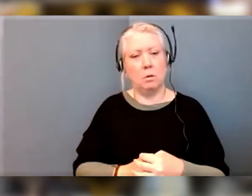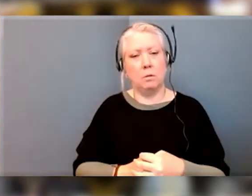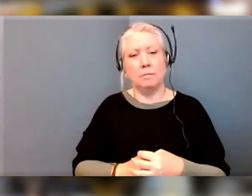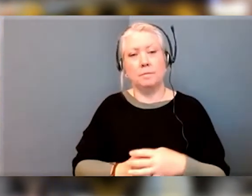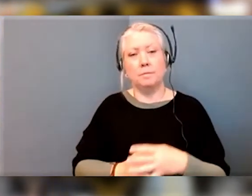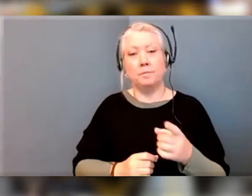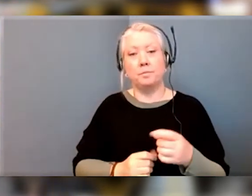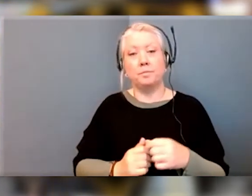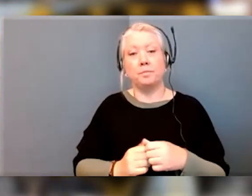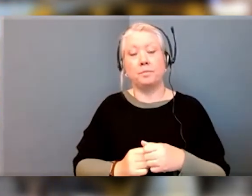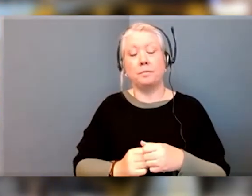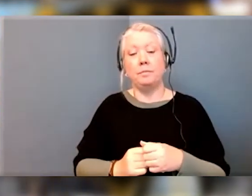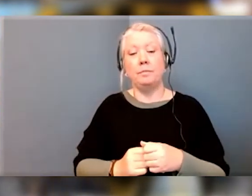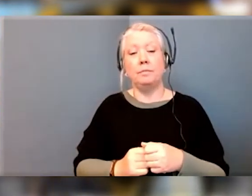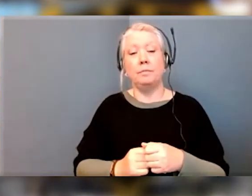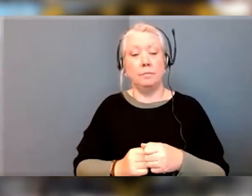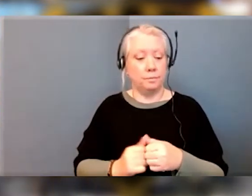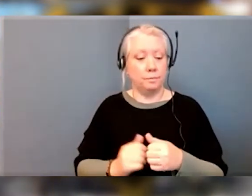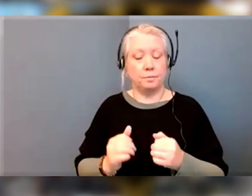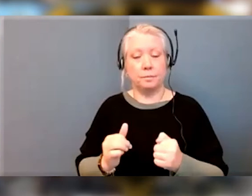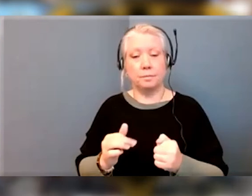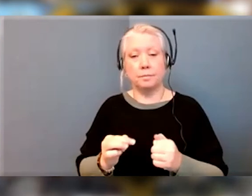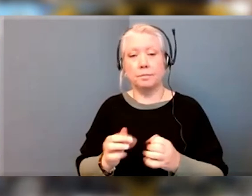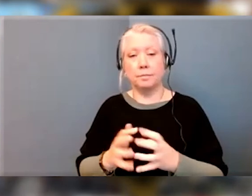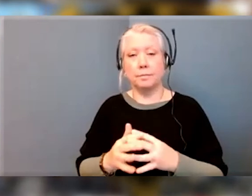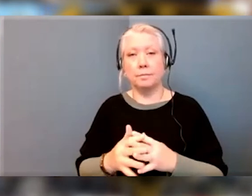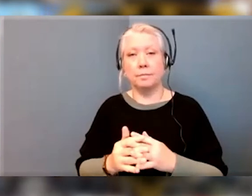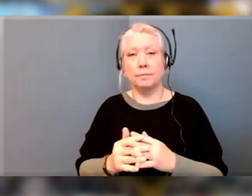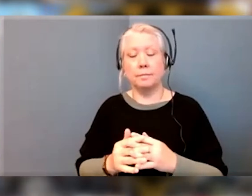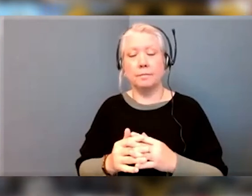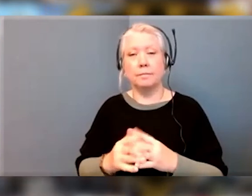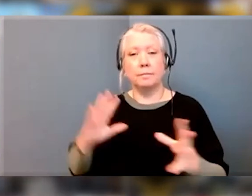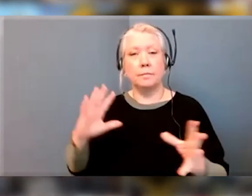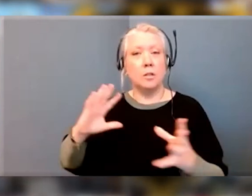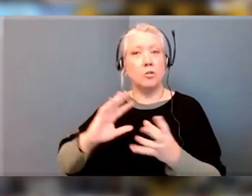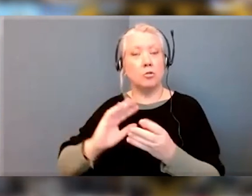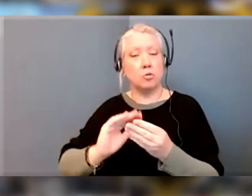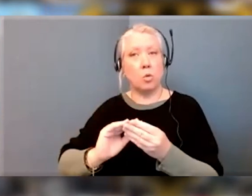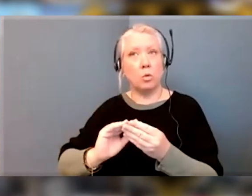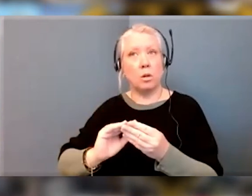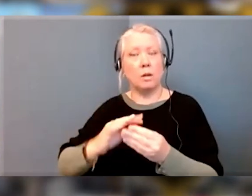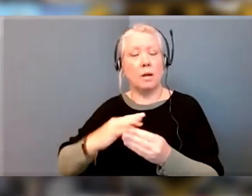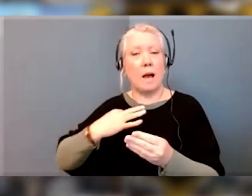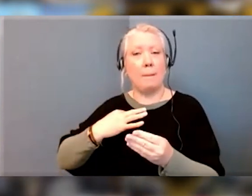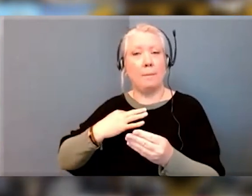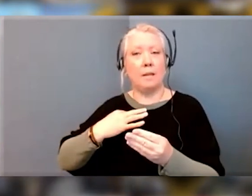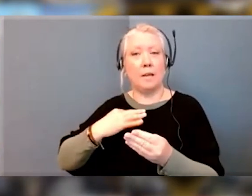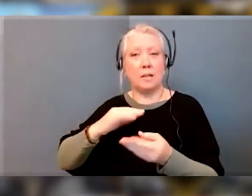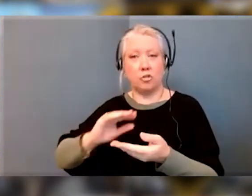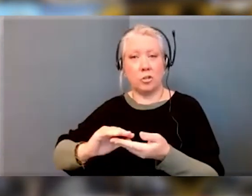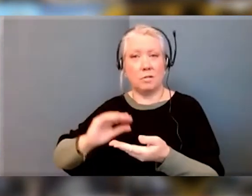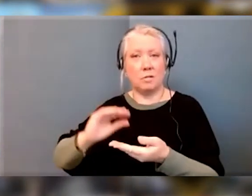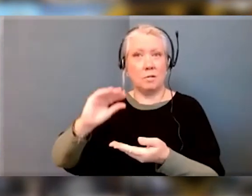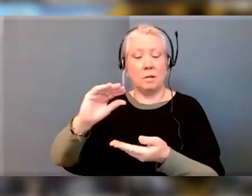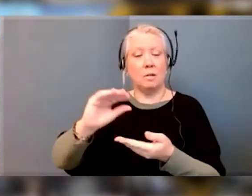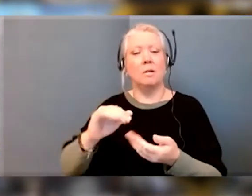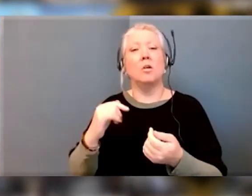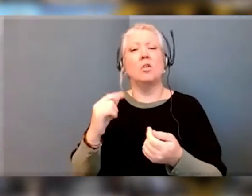The other important piece of your total application package will be these attachments